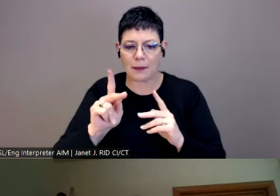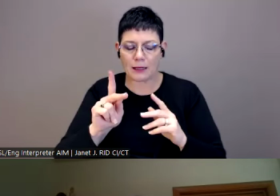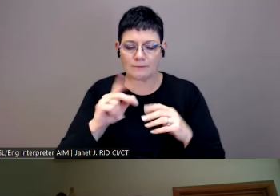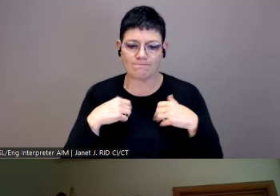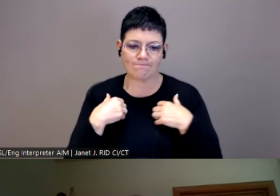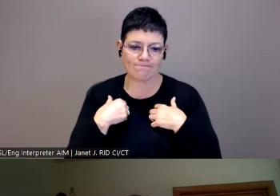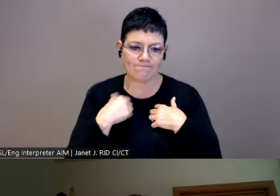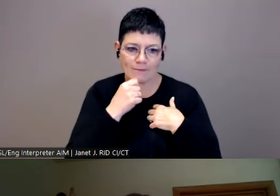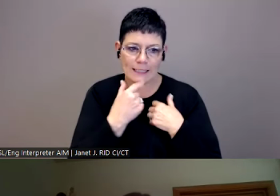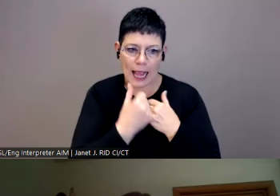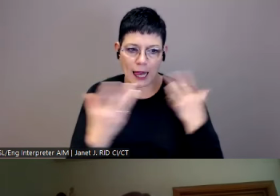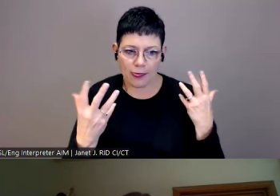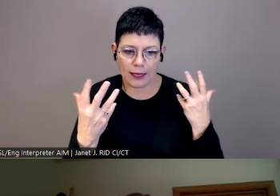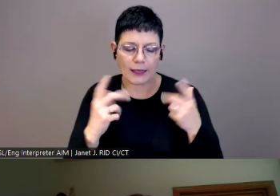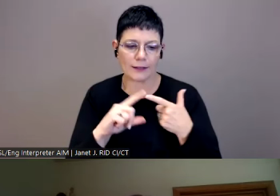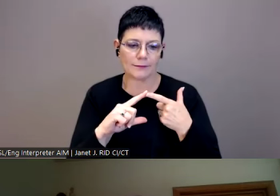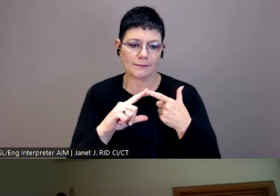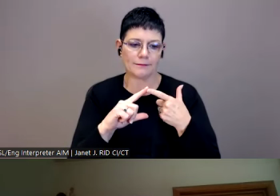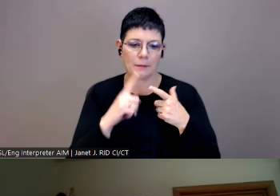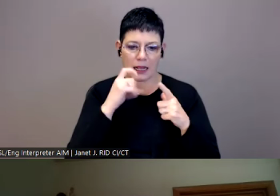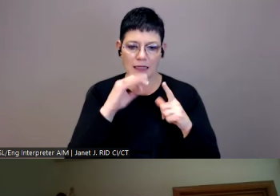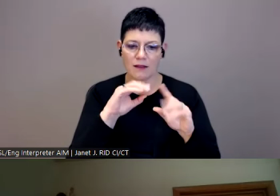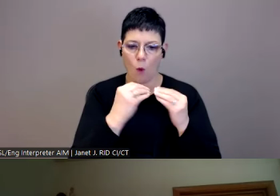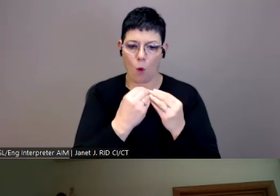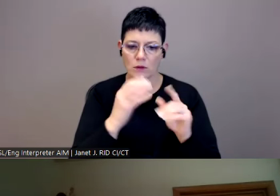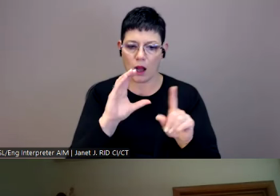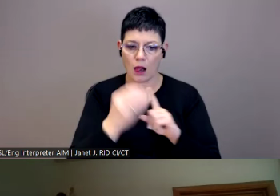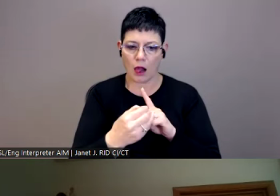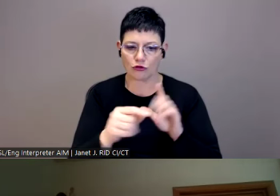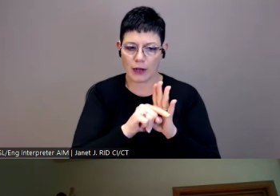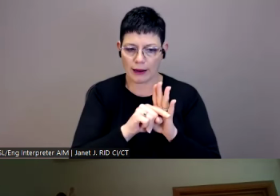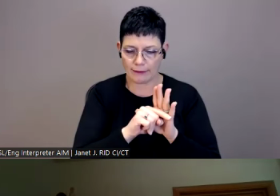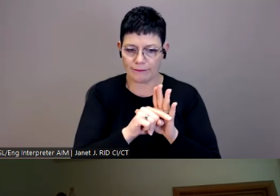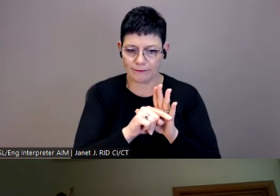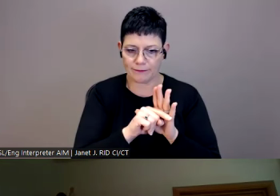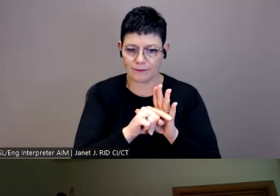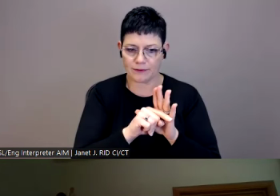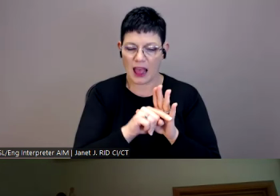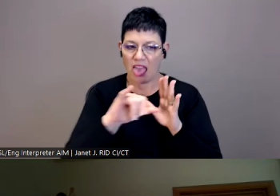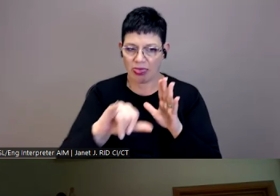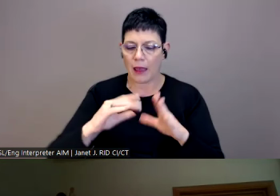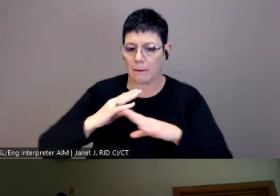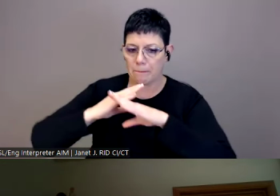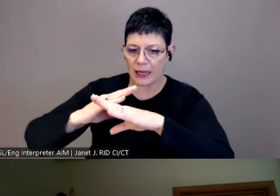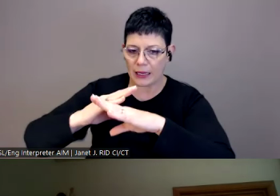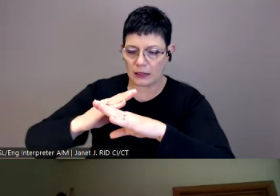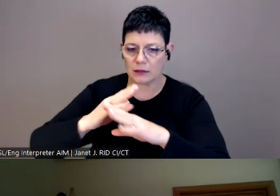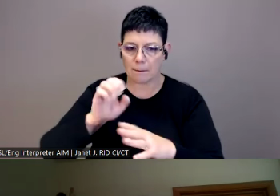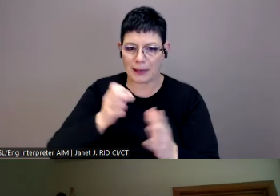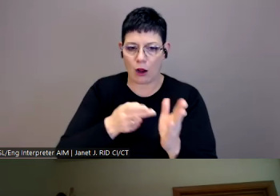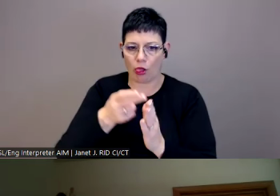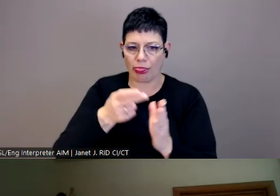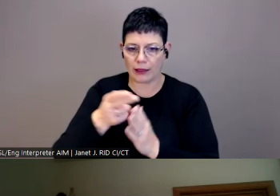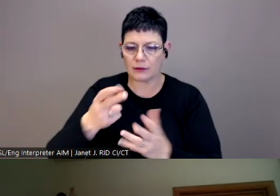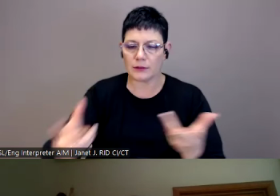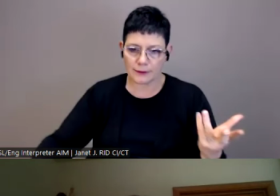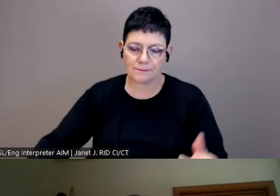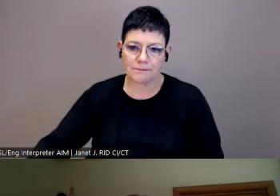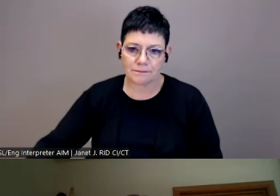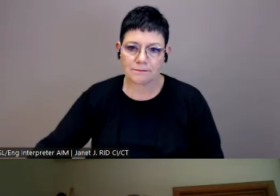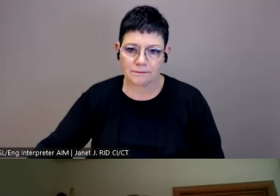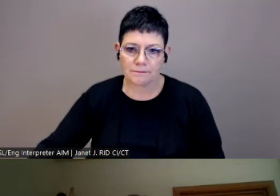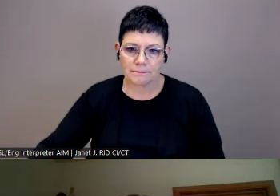of organizational culture, which is an impediment to authentic engagement. And so being aware of that in